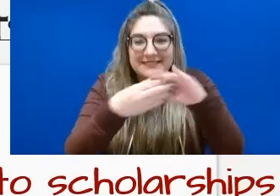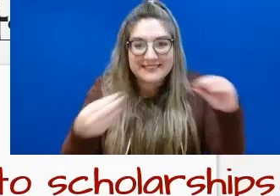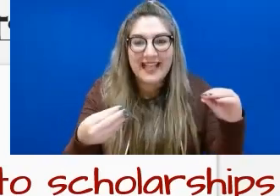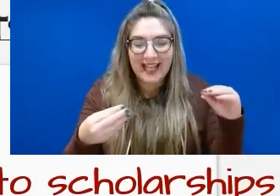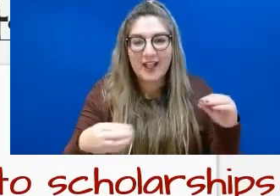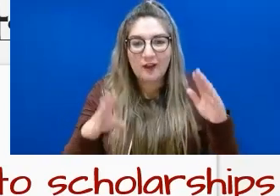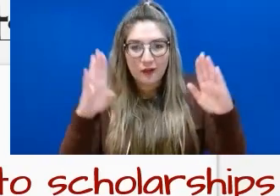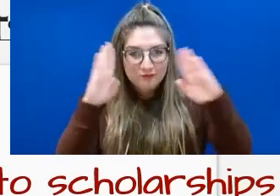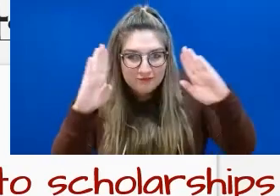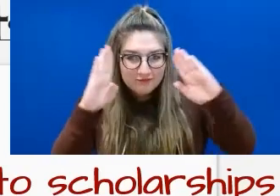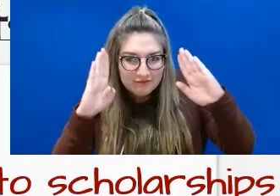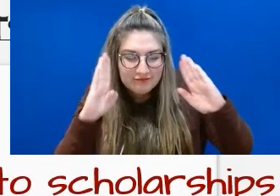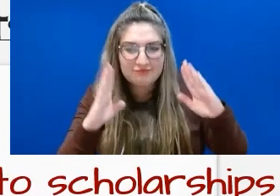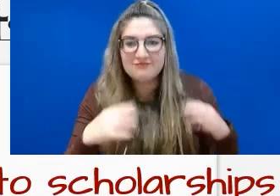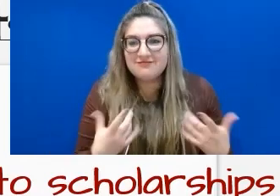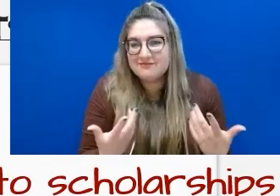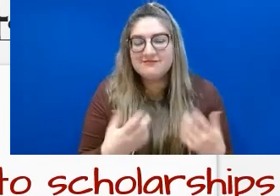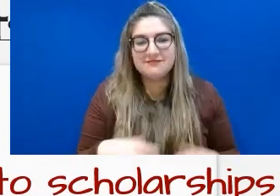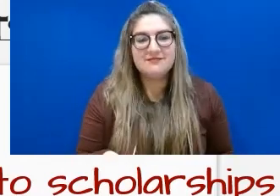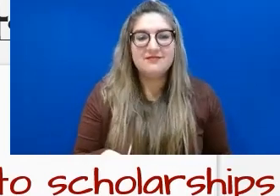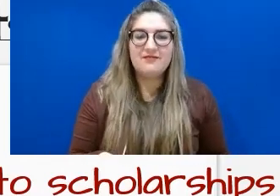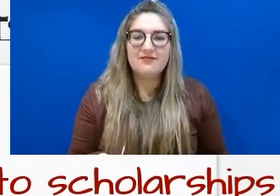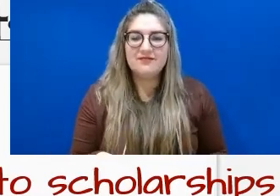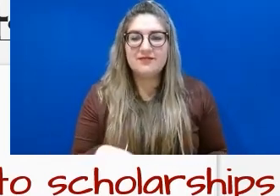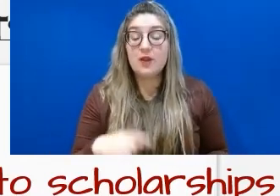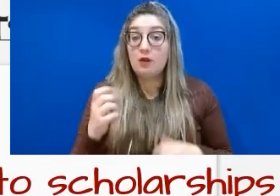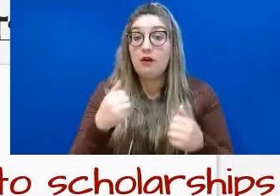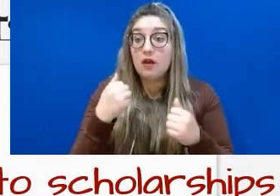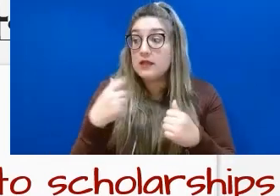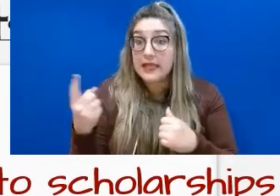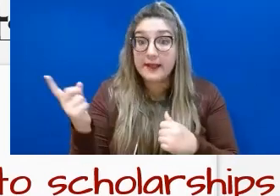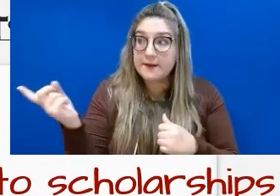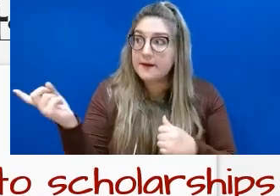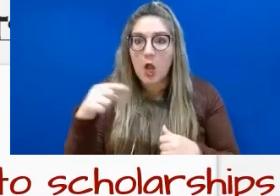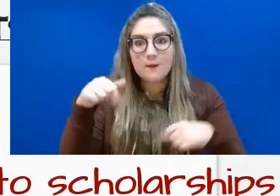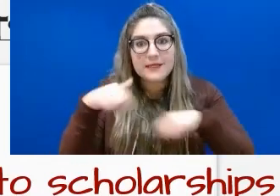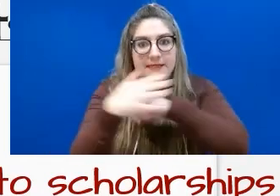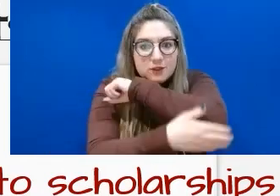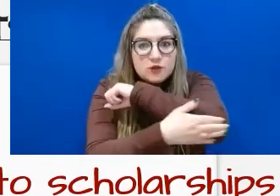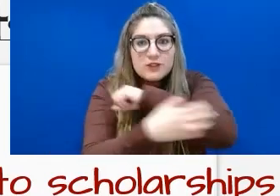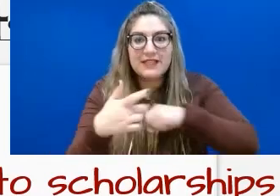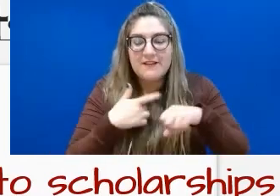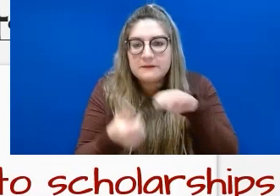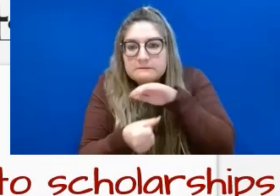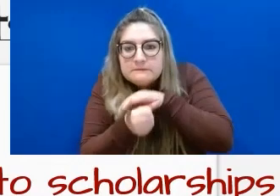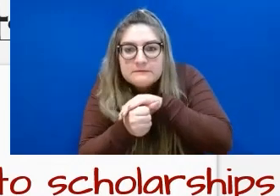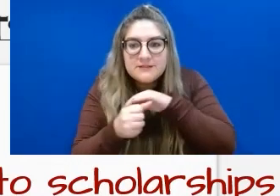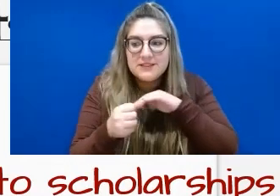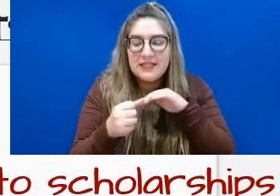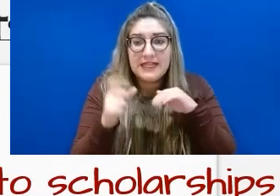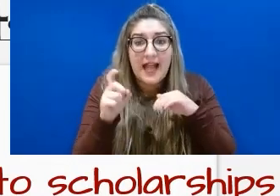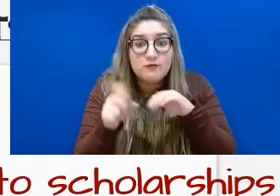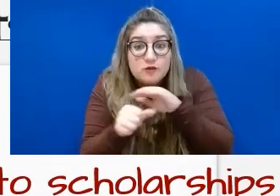they feel that when they come over here, they just want to be hidden. They don't want to actually come out. They feel like if something happens, they're gonna